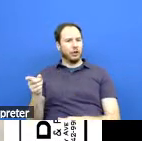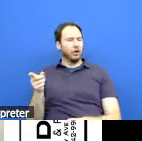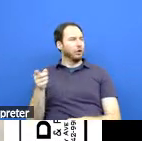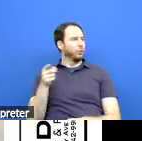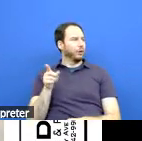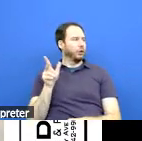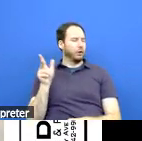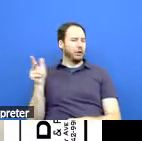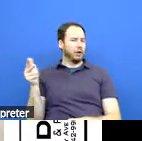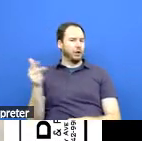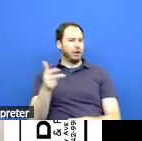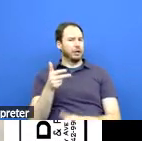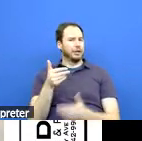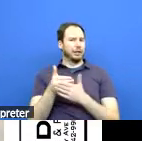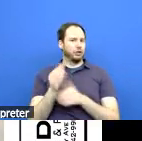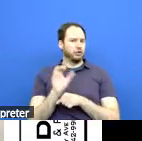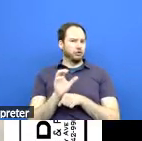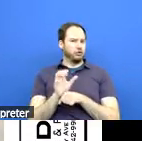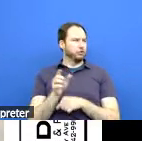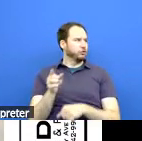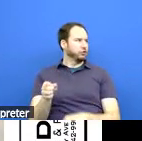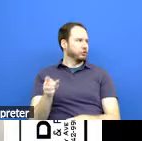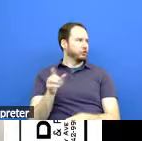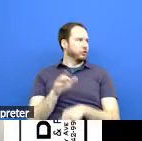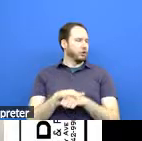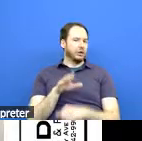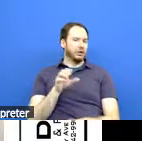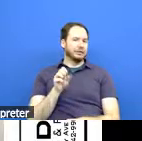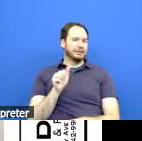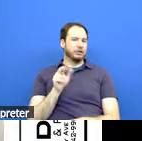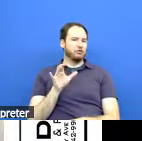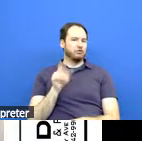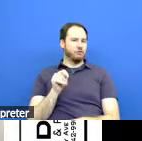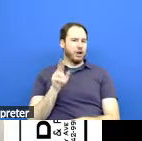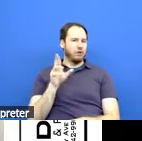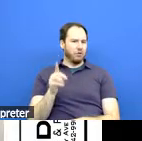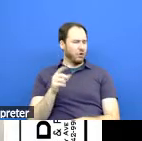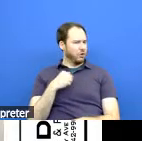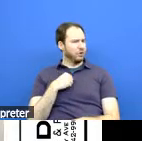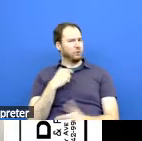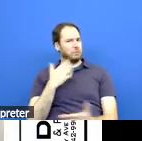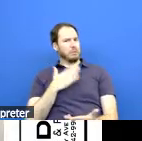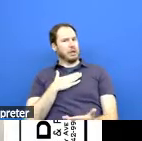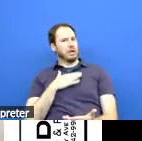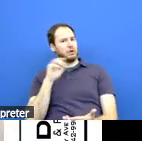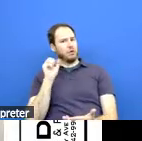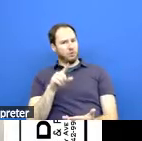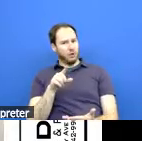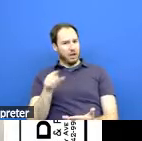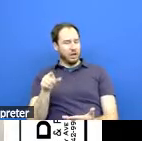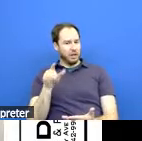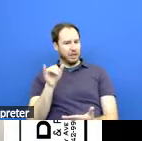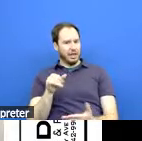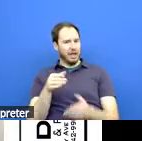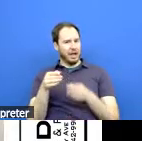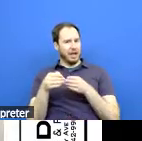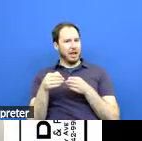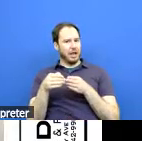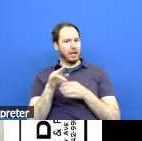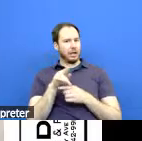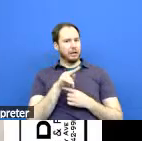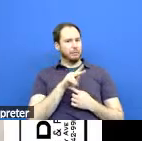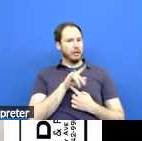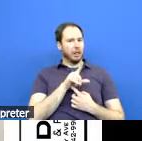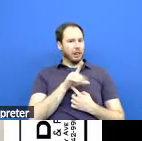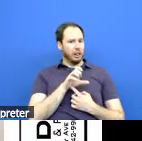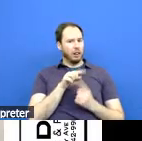in by the church on this egress road. I'm just wondering if that end from